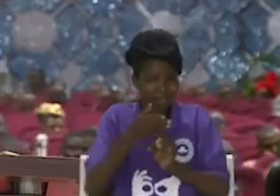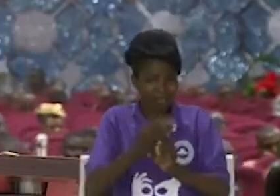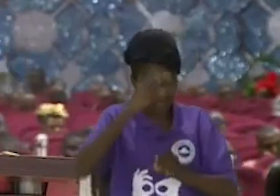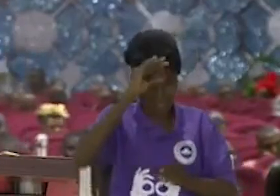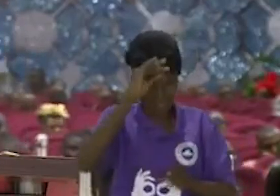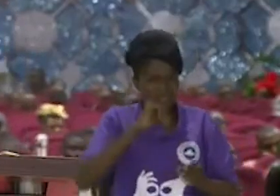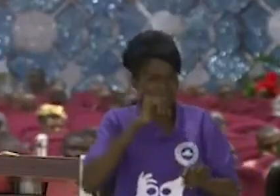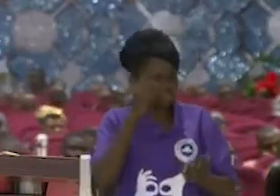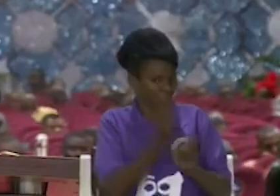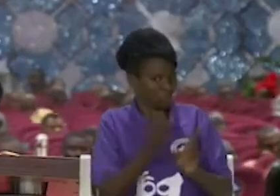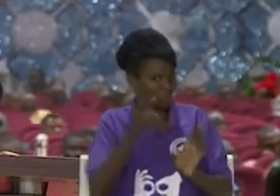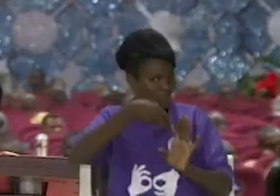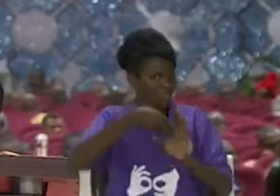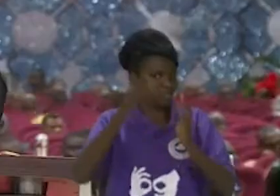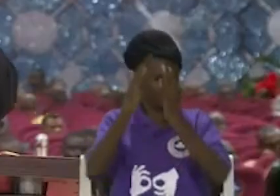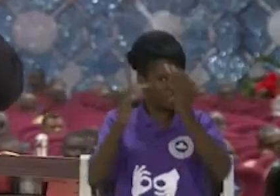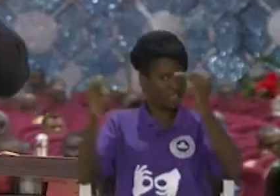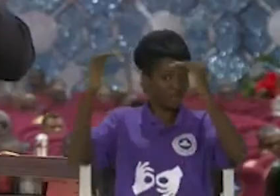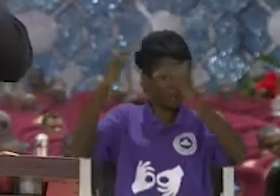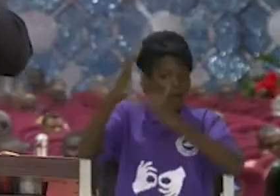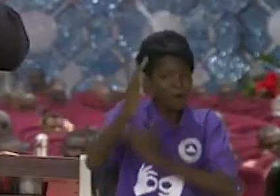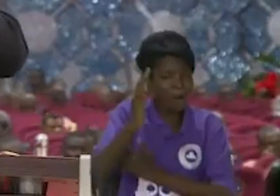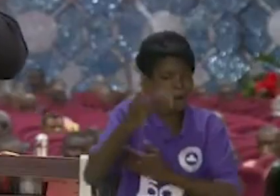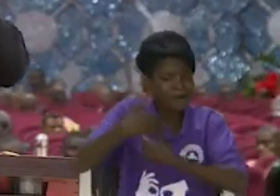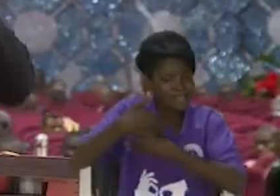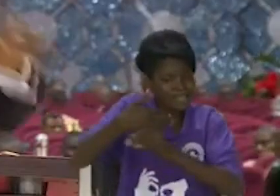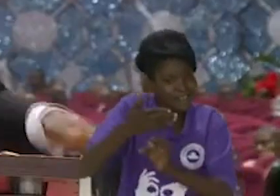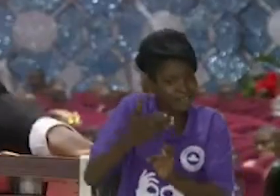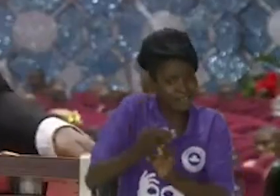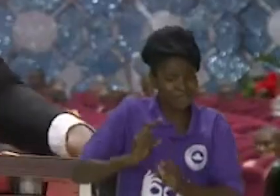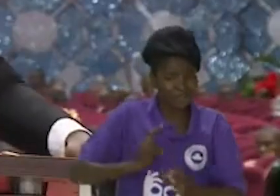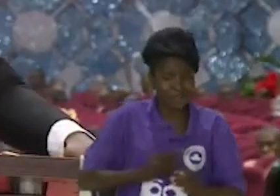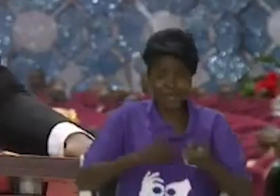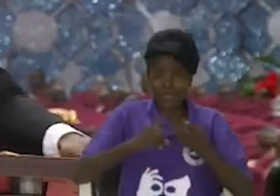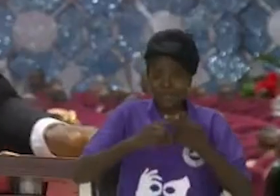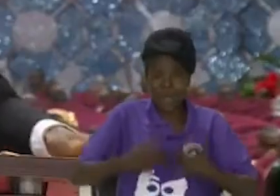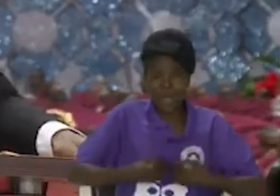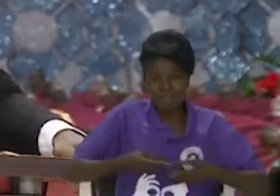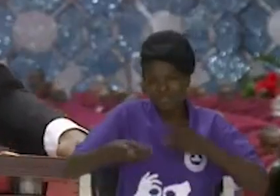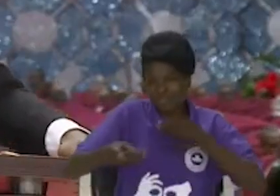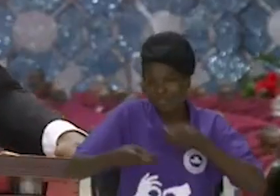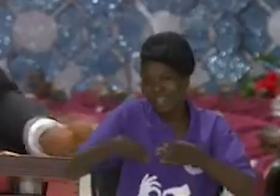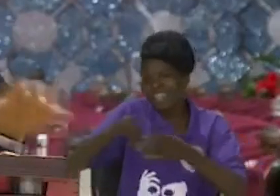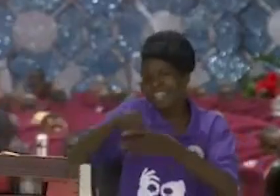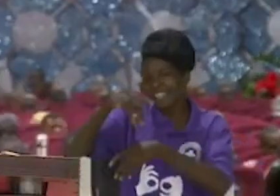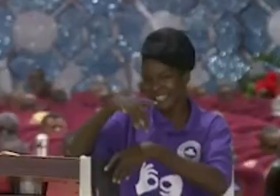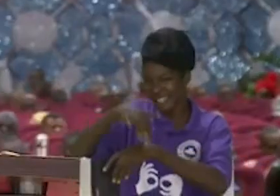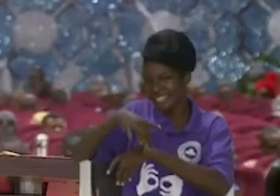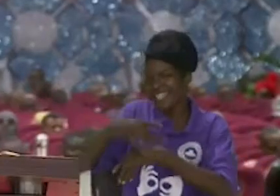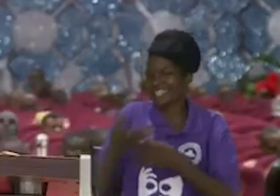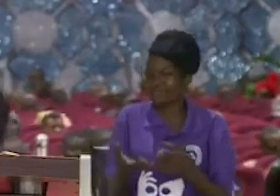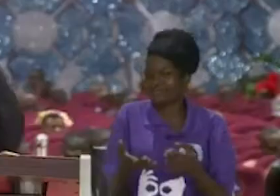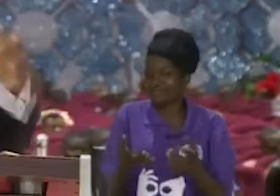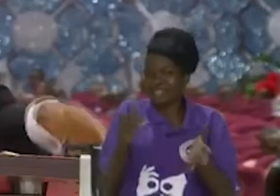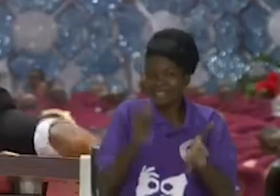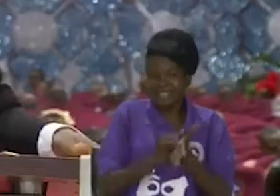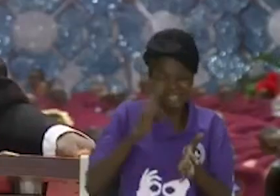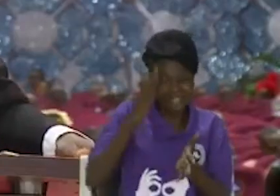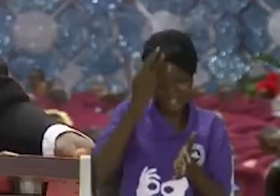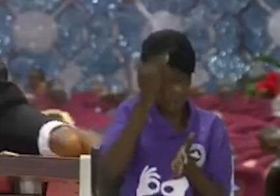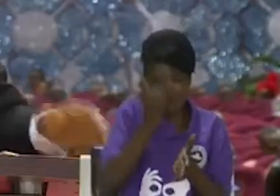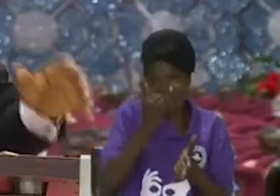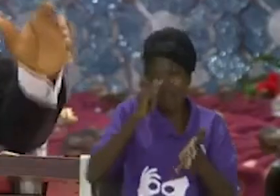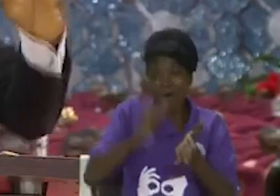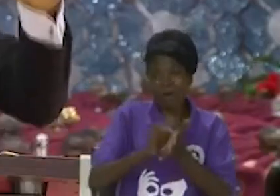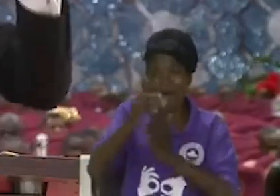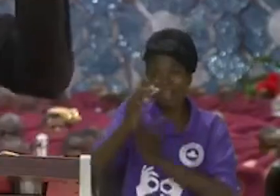in heaven, but he says, make man that he may have dominion over the earth. Praise the living God. So maybe that is even why